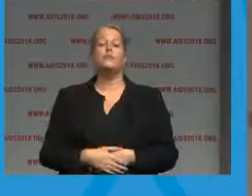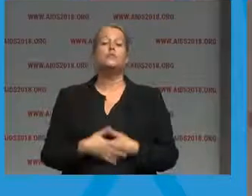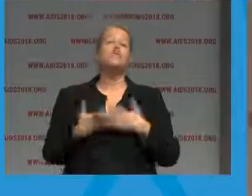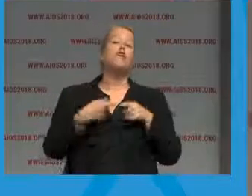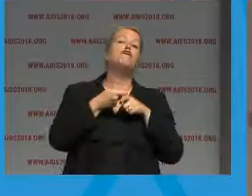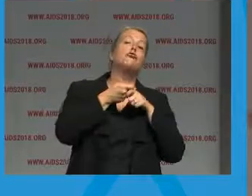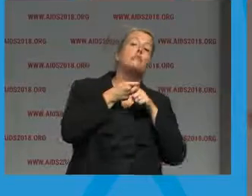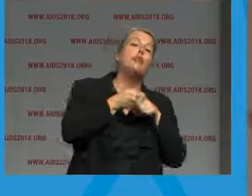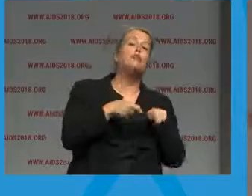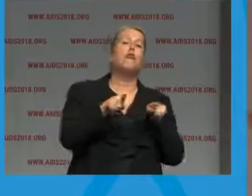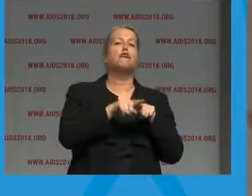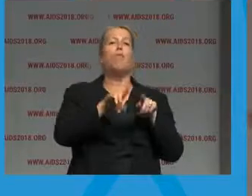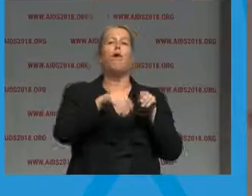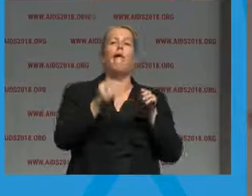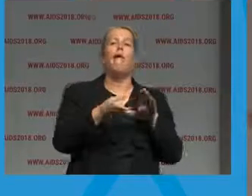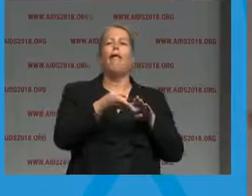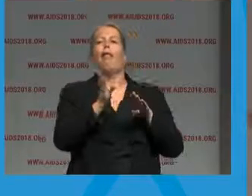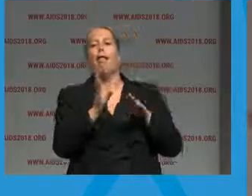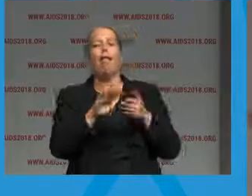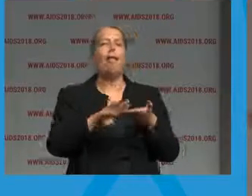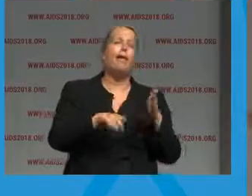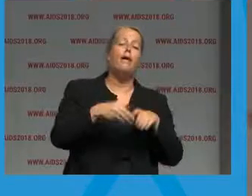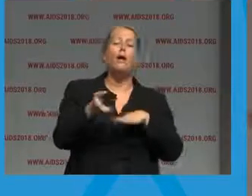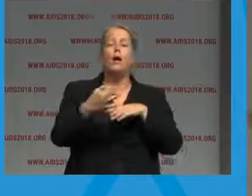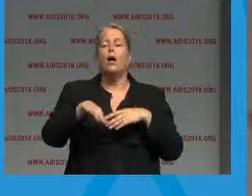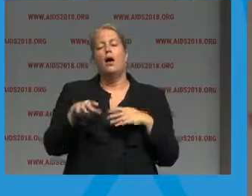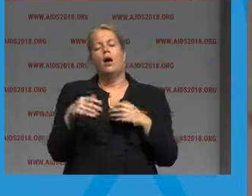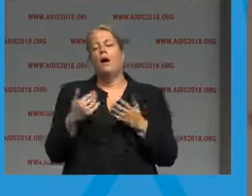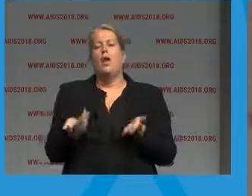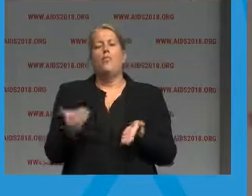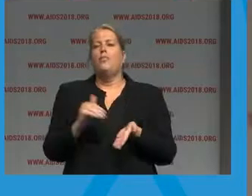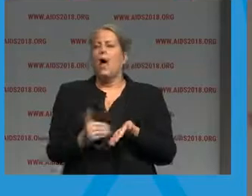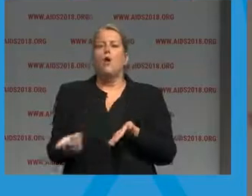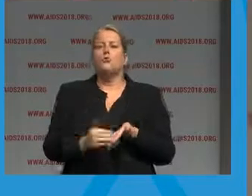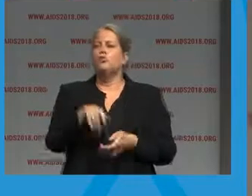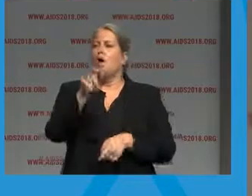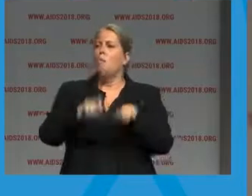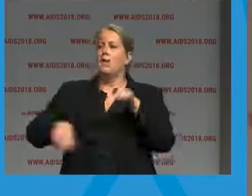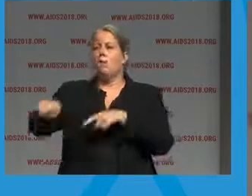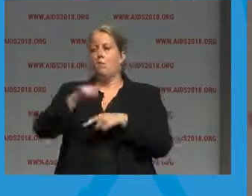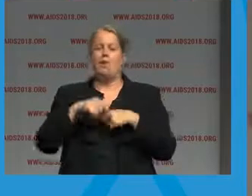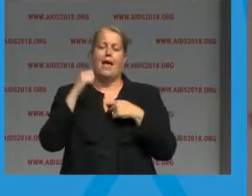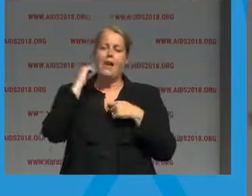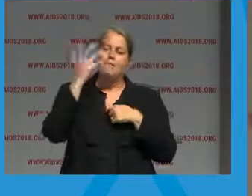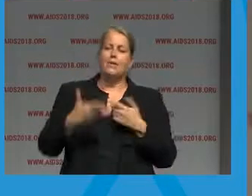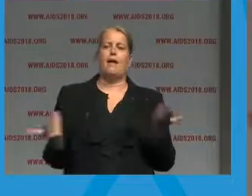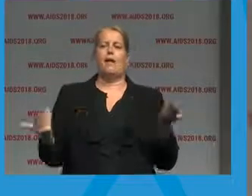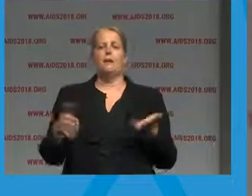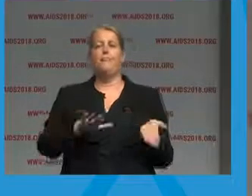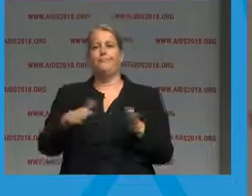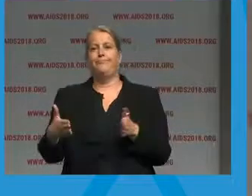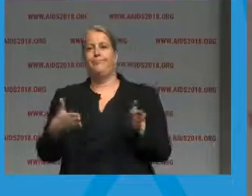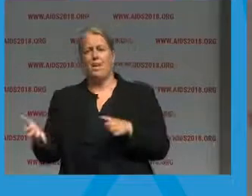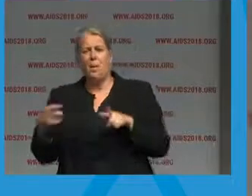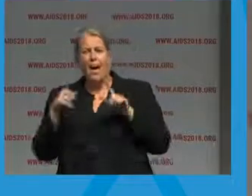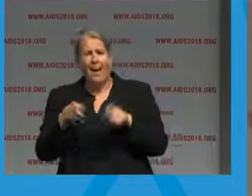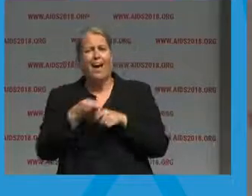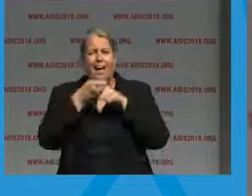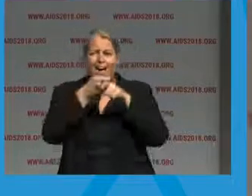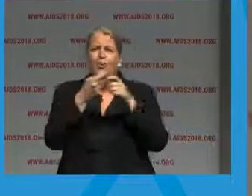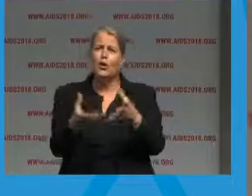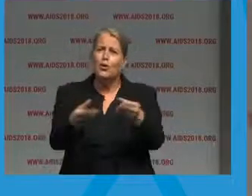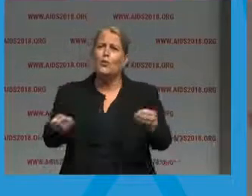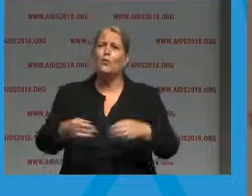because of stigma, thousands of people die every day from a disease that is preventable and curable. Without addressing